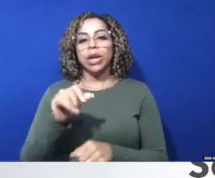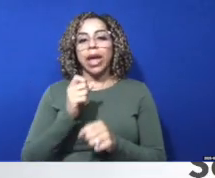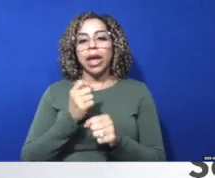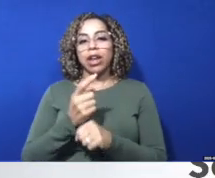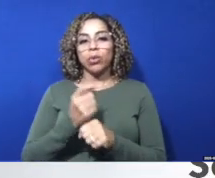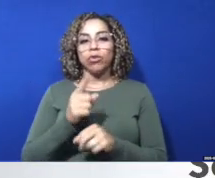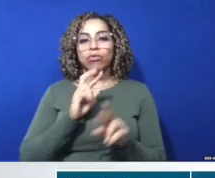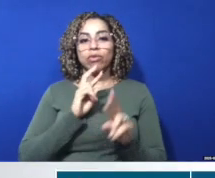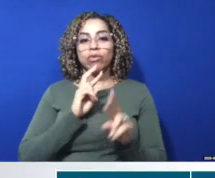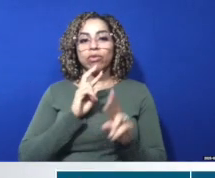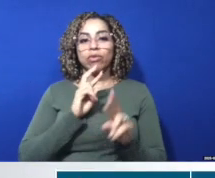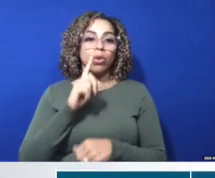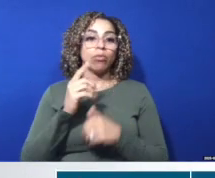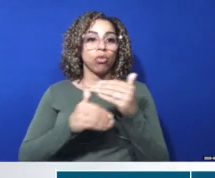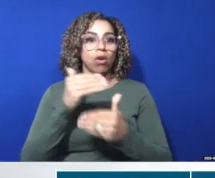slide.